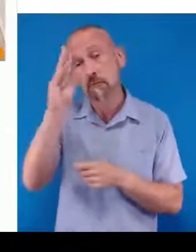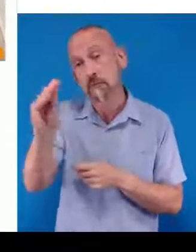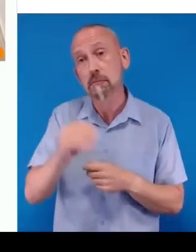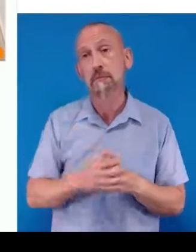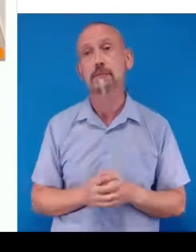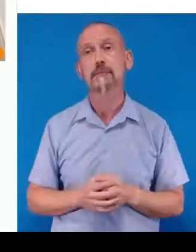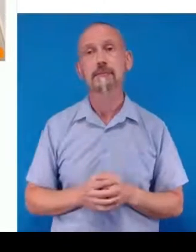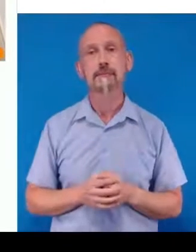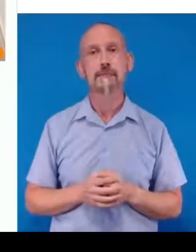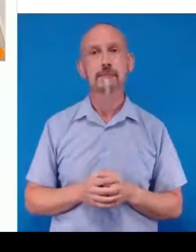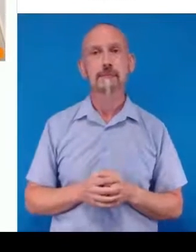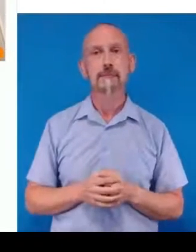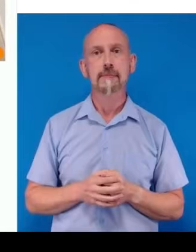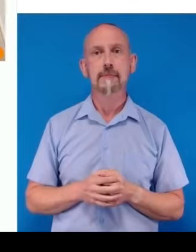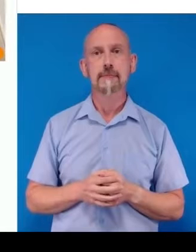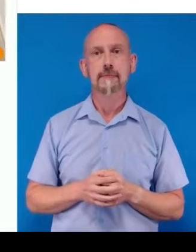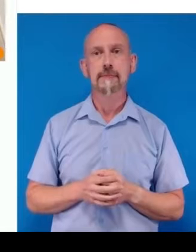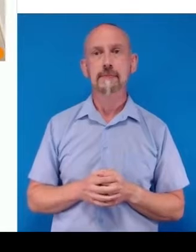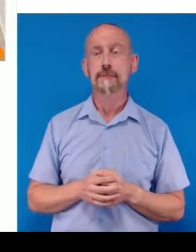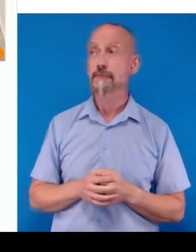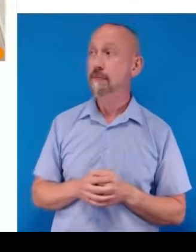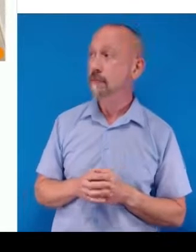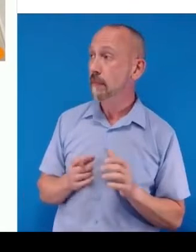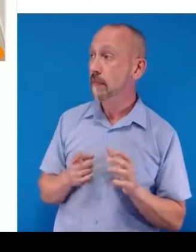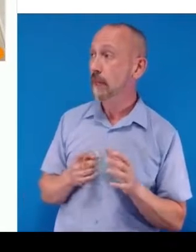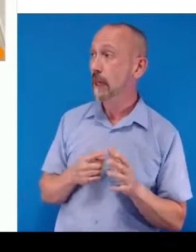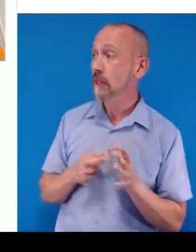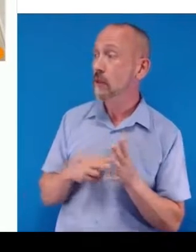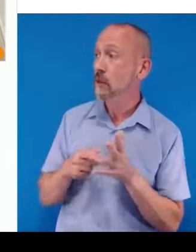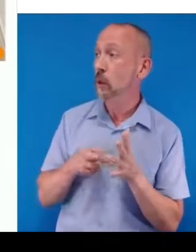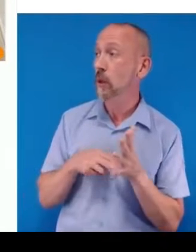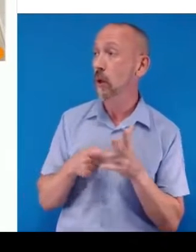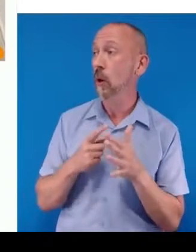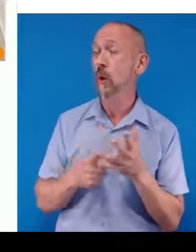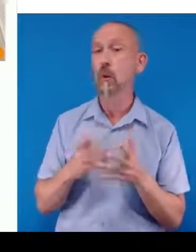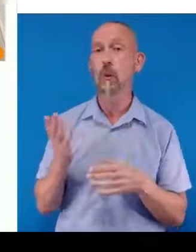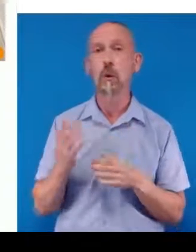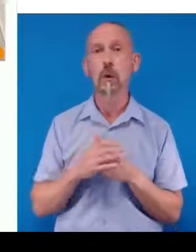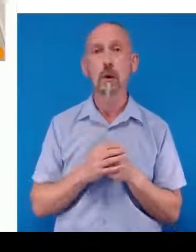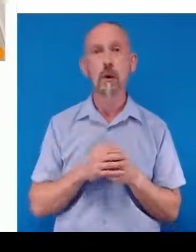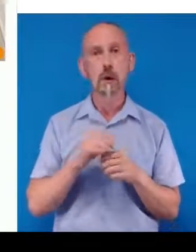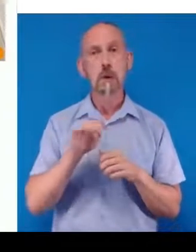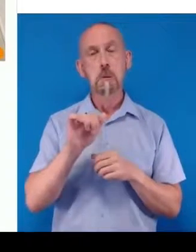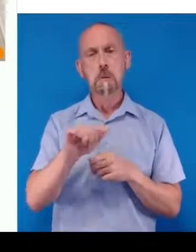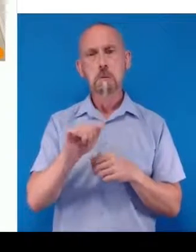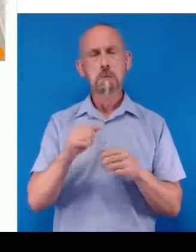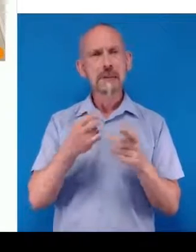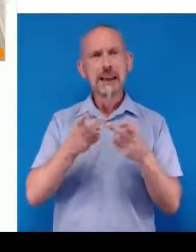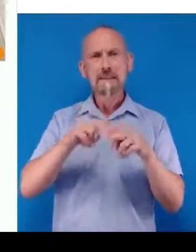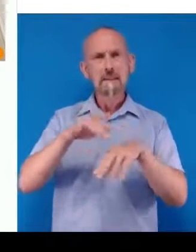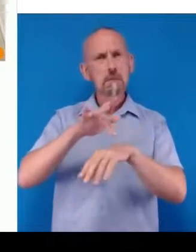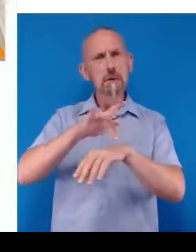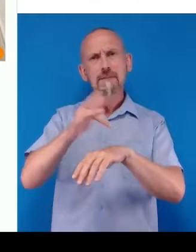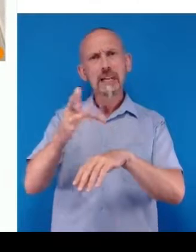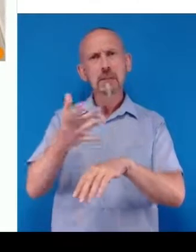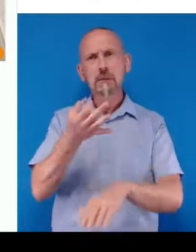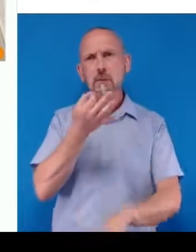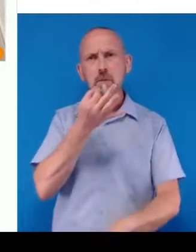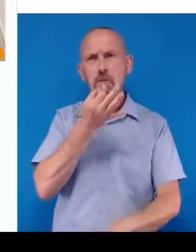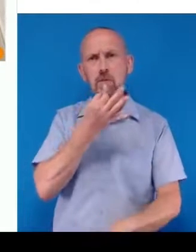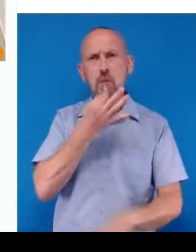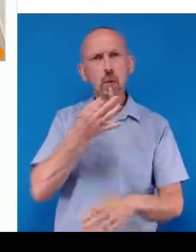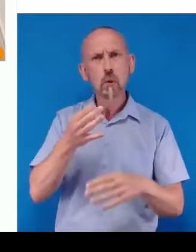Okay, so with that shortage in terms of professionals, they also